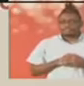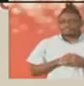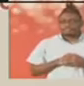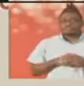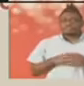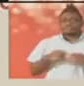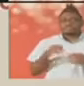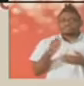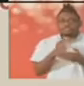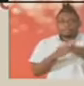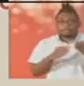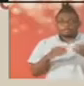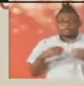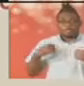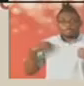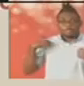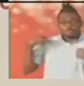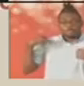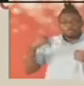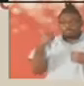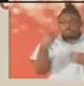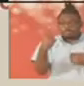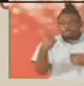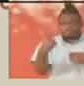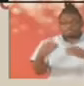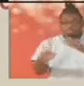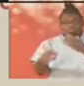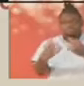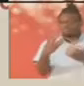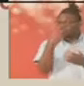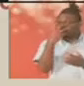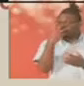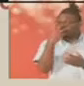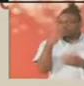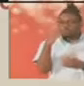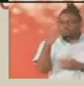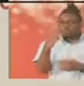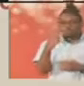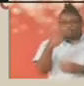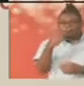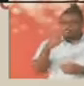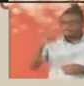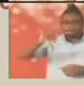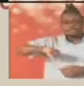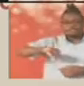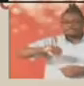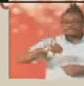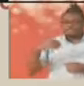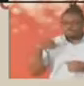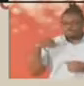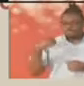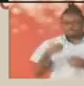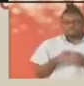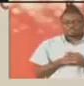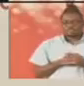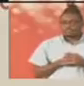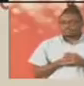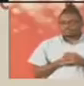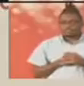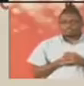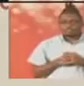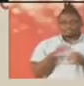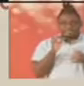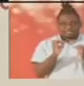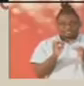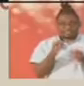not purchase masks that only consist of 1 layer of material. Masks with exhalation valves. I've seen athletes running looking